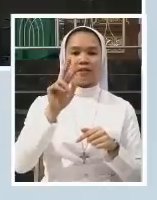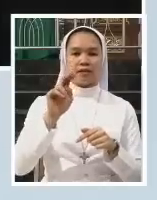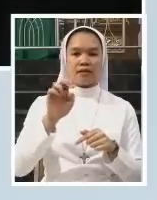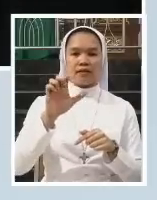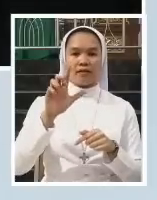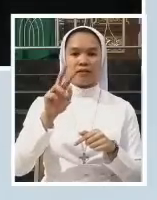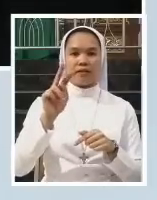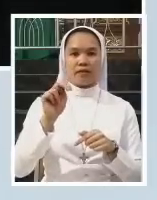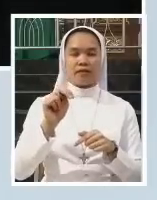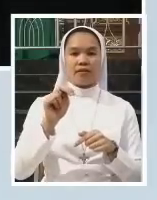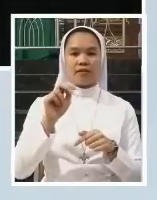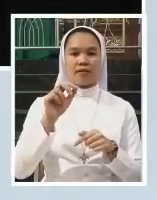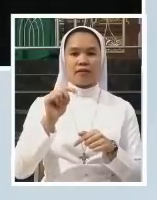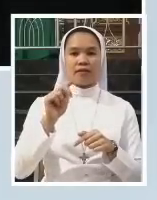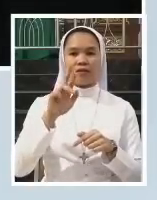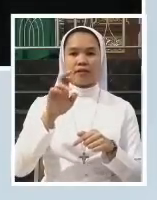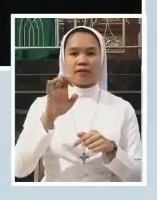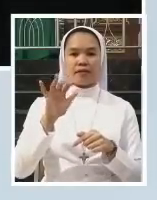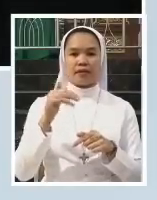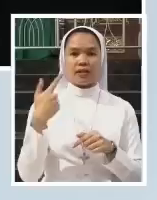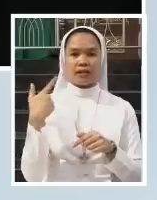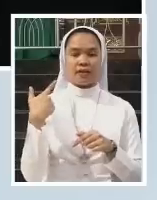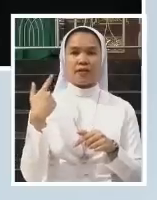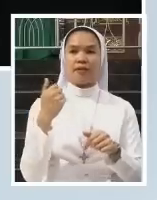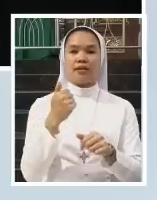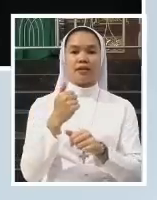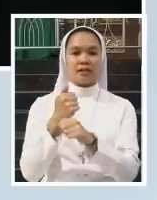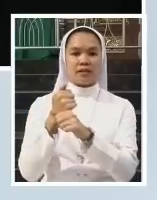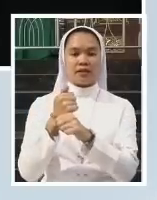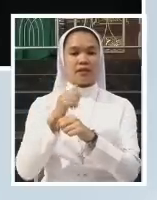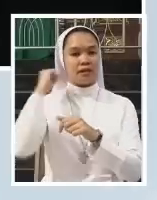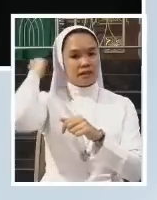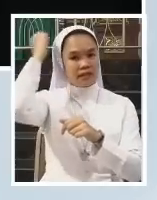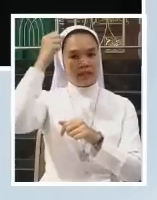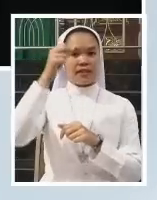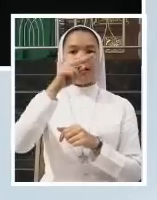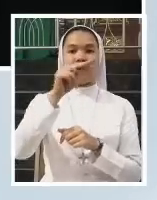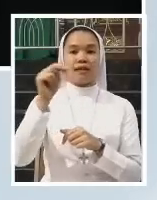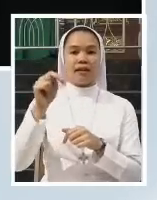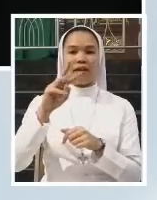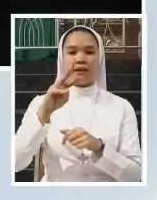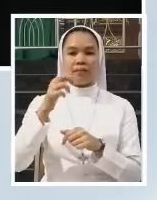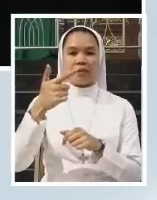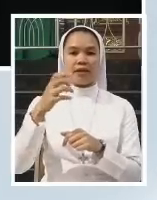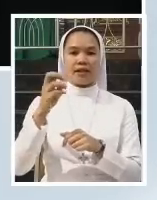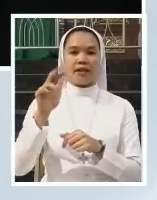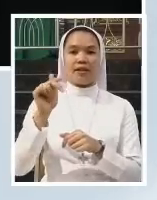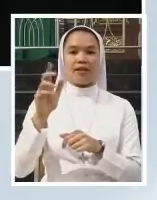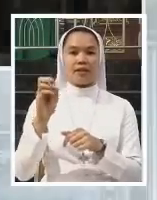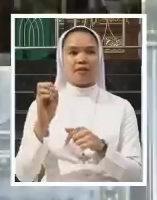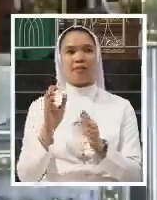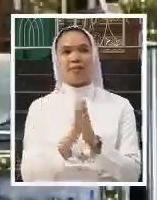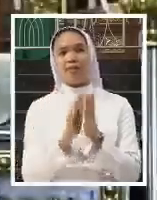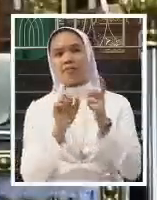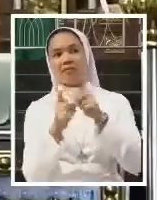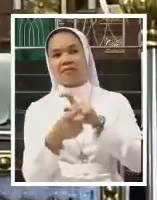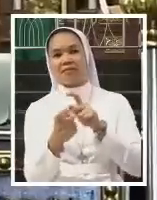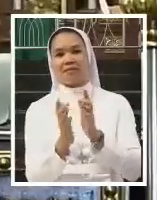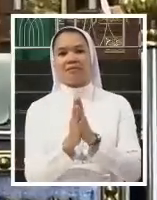Franklin S.A. Navera, Parochial Vicar, St. Anne Parish, Magarao, Camarinesur.